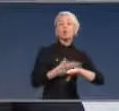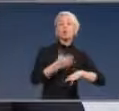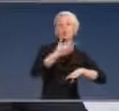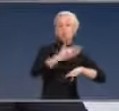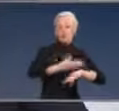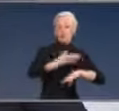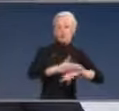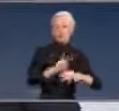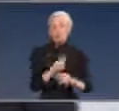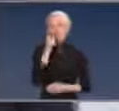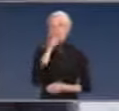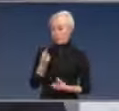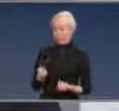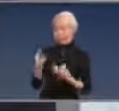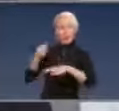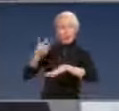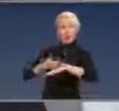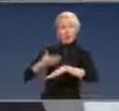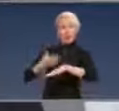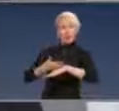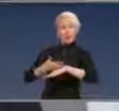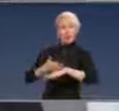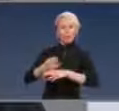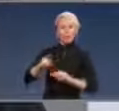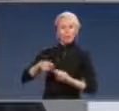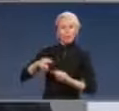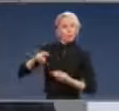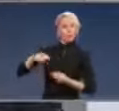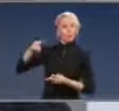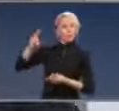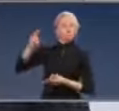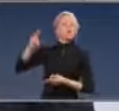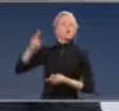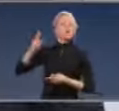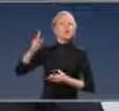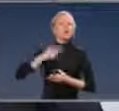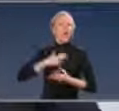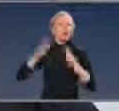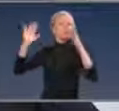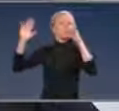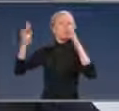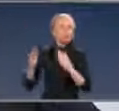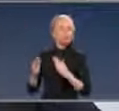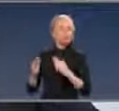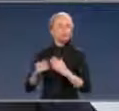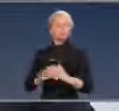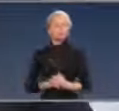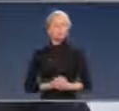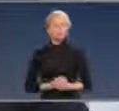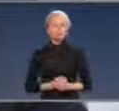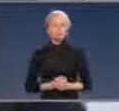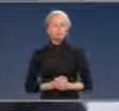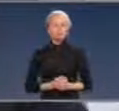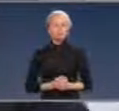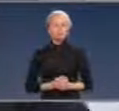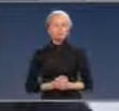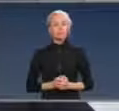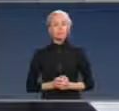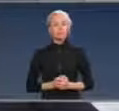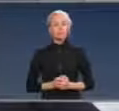unemployment. Now, I know there's been quite a bit of commentary, and the Treasurer has addressed this also, and I'm sure will do so more so in his